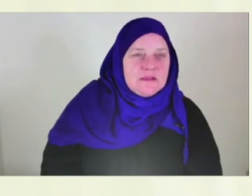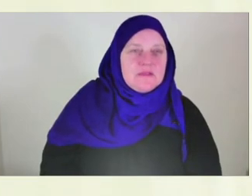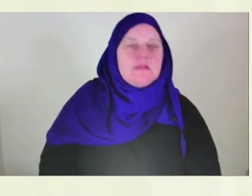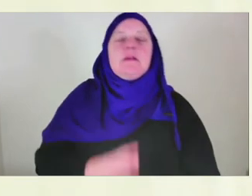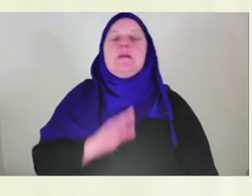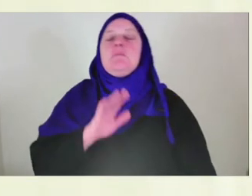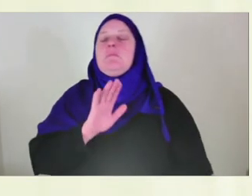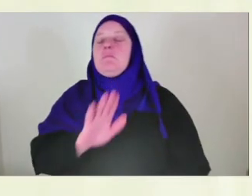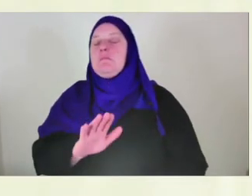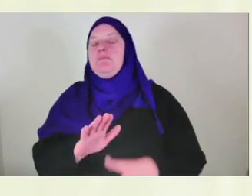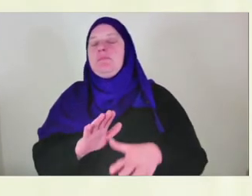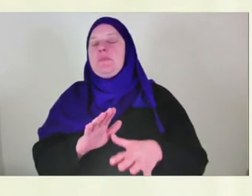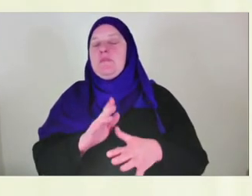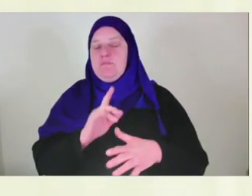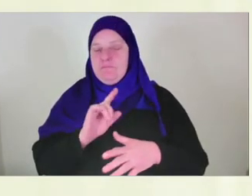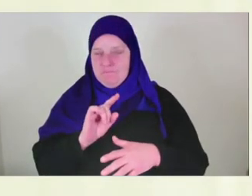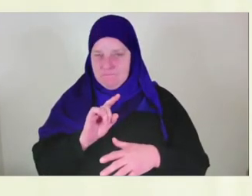system